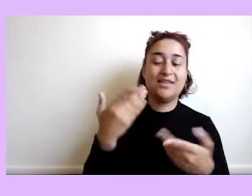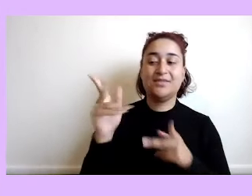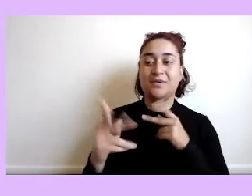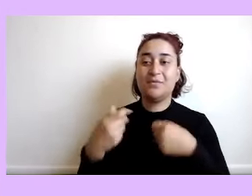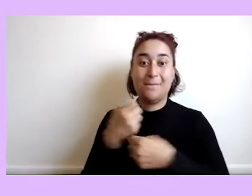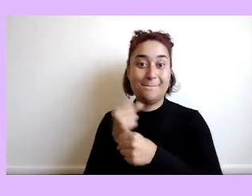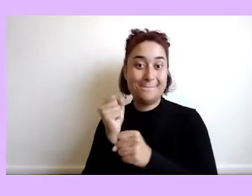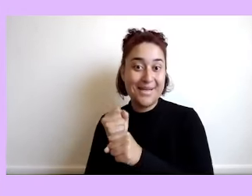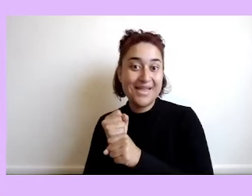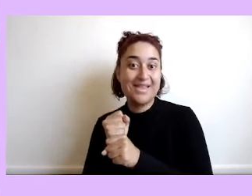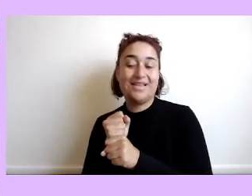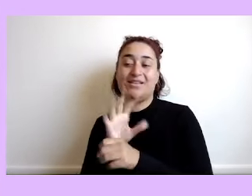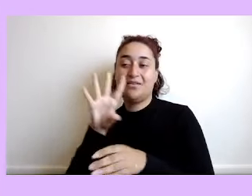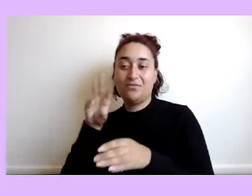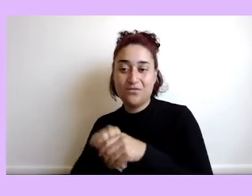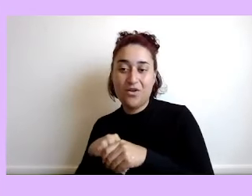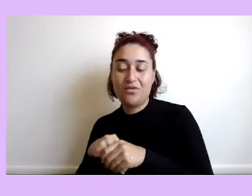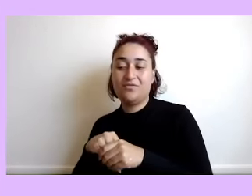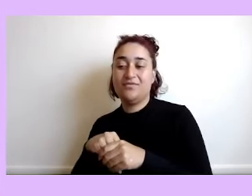the thing, defining the thing,